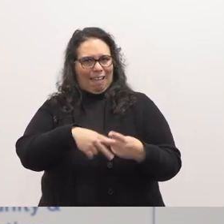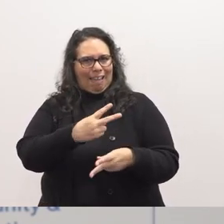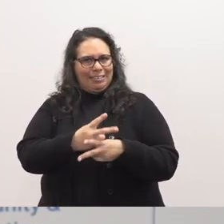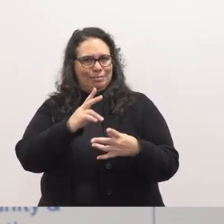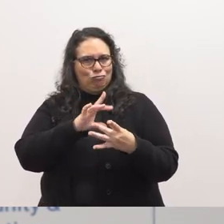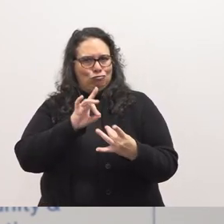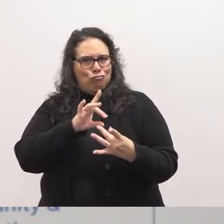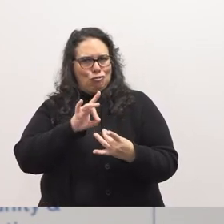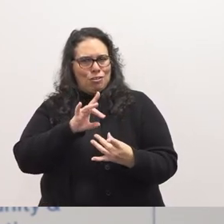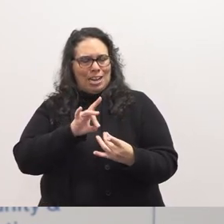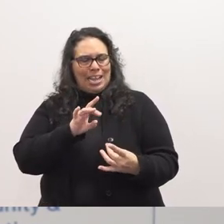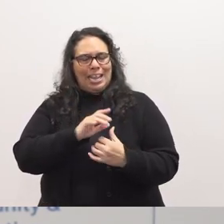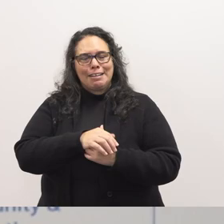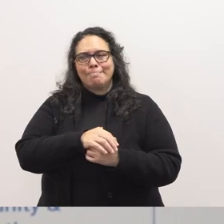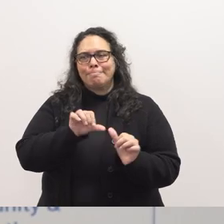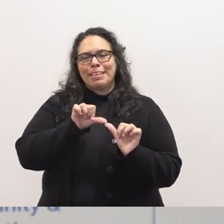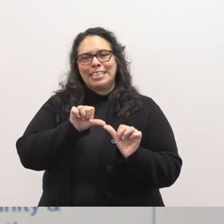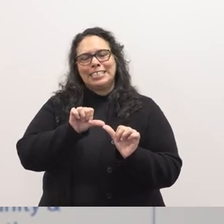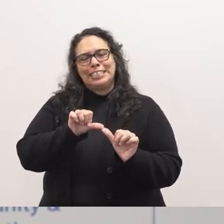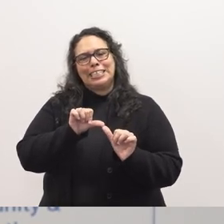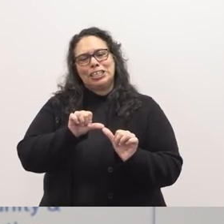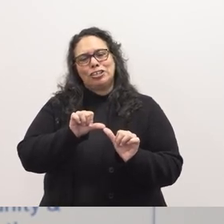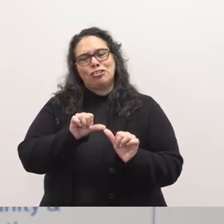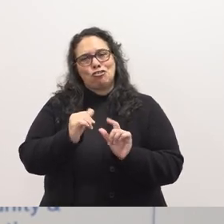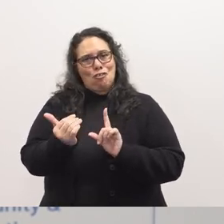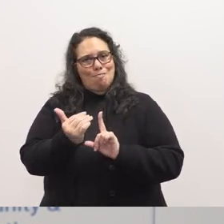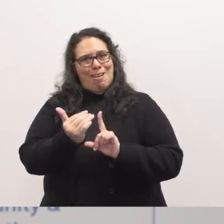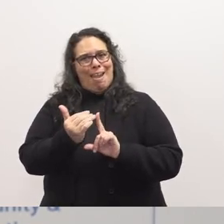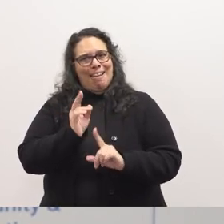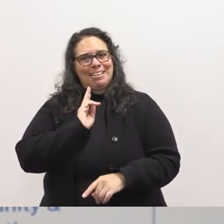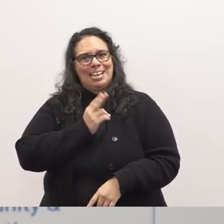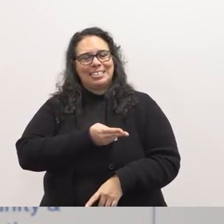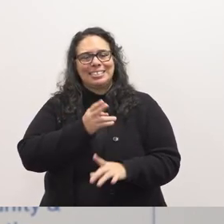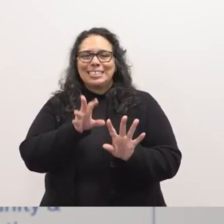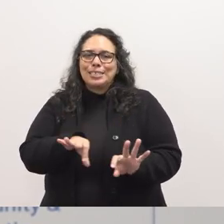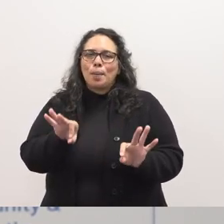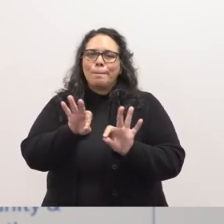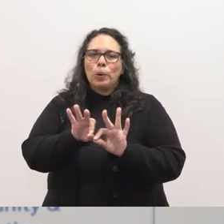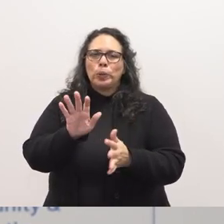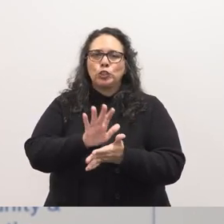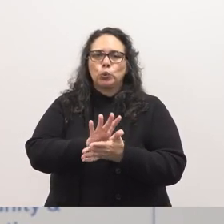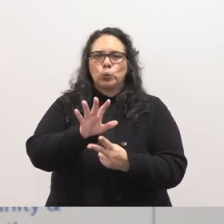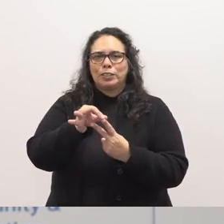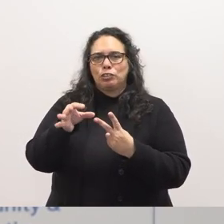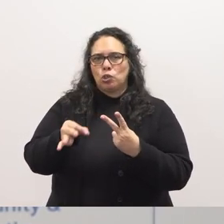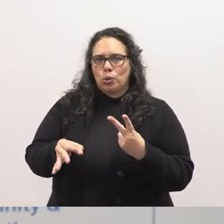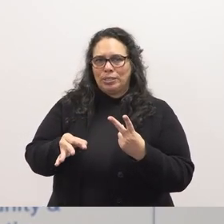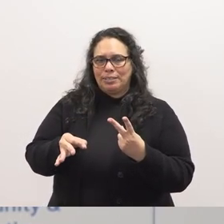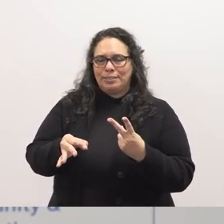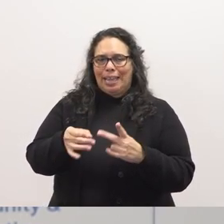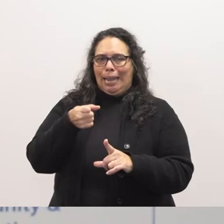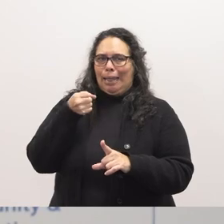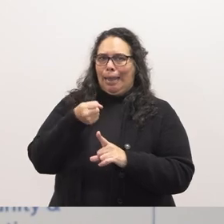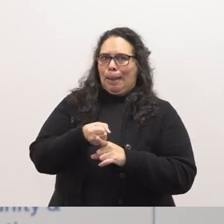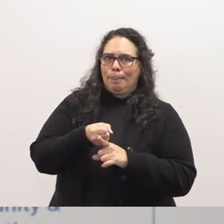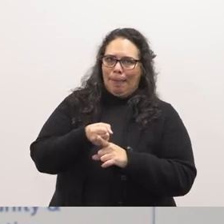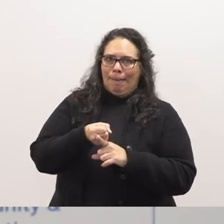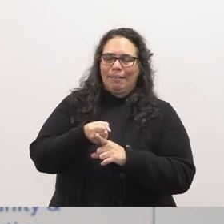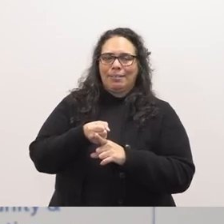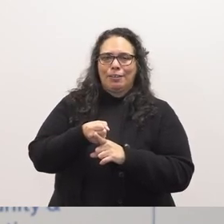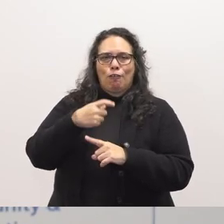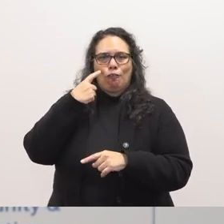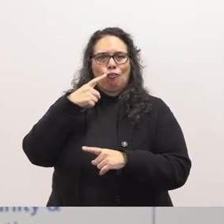these that continue to remind us of the importance of school of choice and the impact it has on our